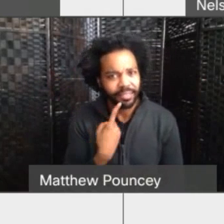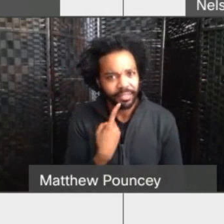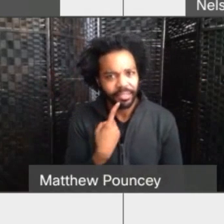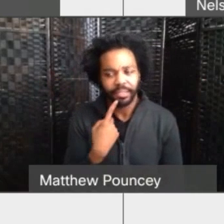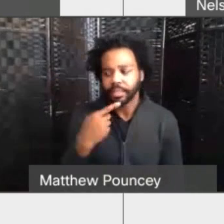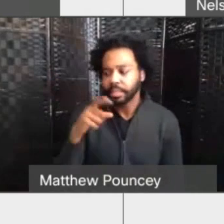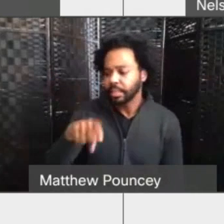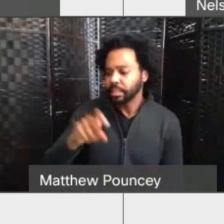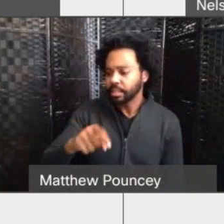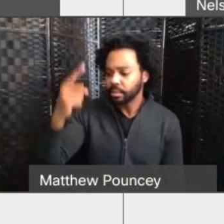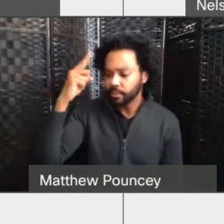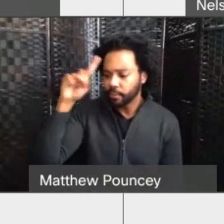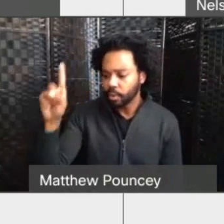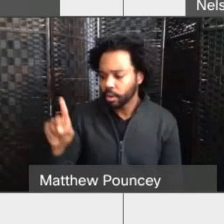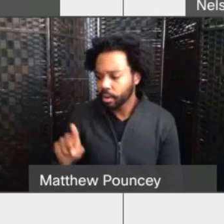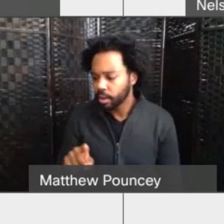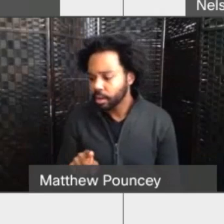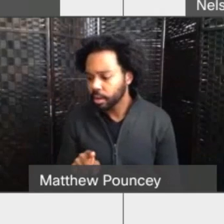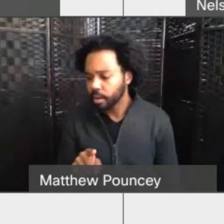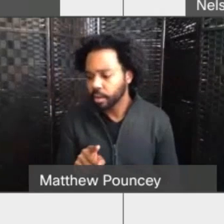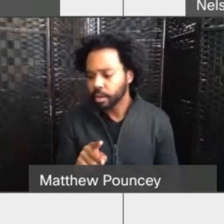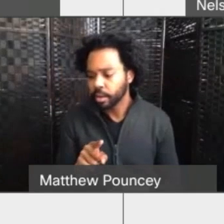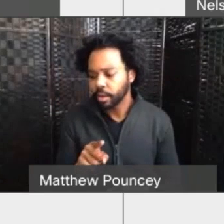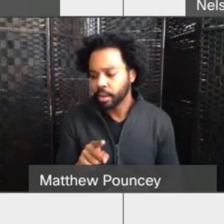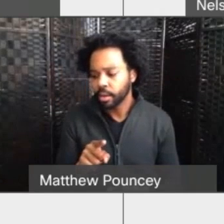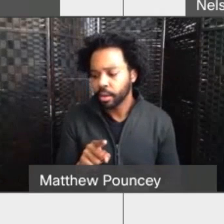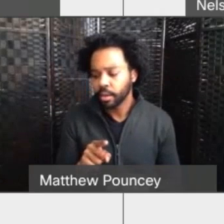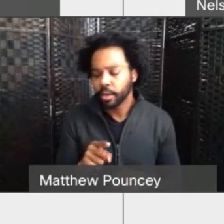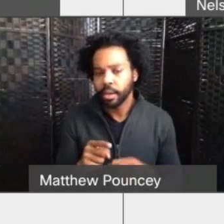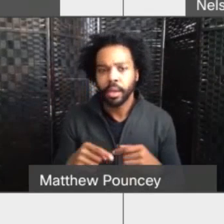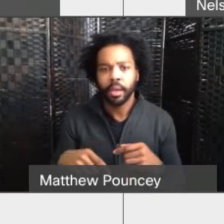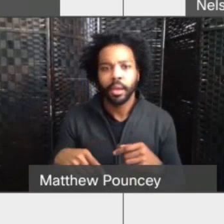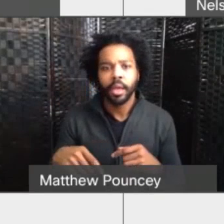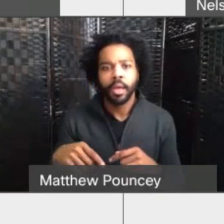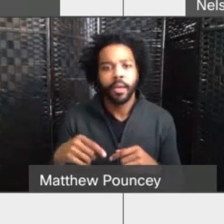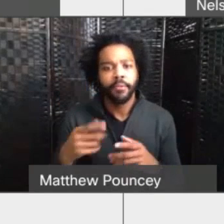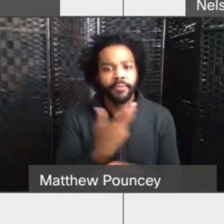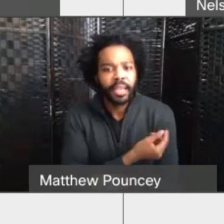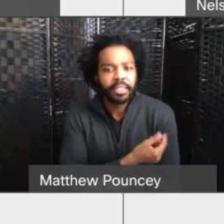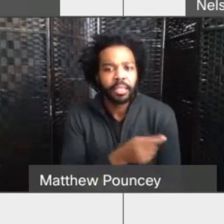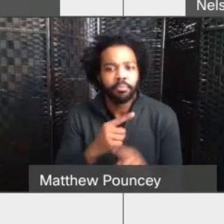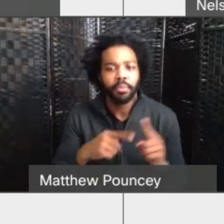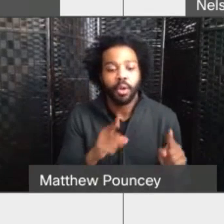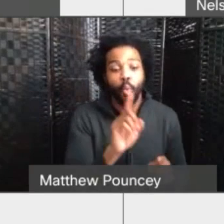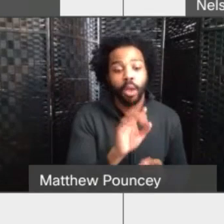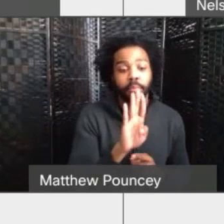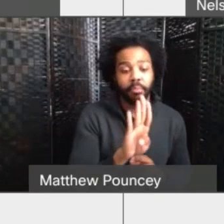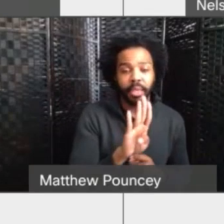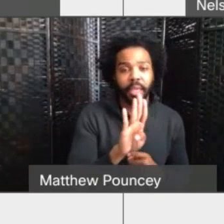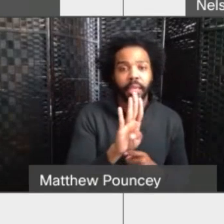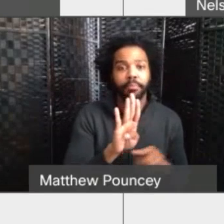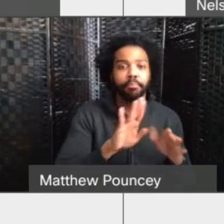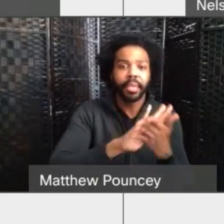week for vaccine when, in 1B, it also opened up to people 65 and older.